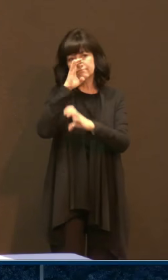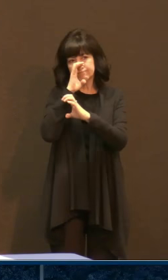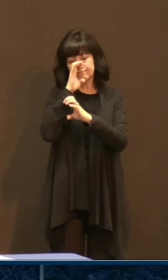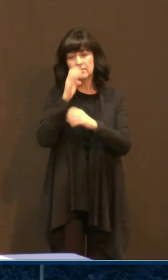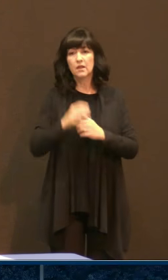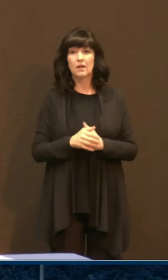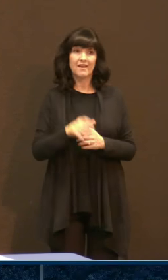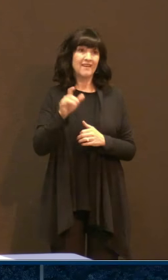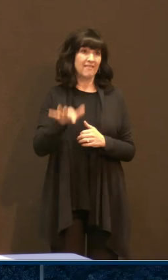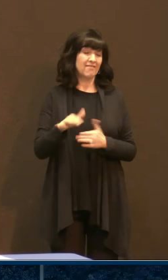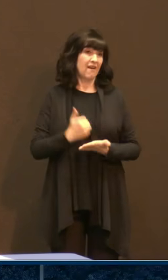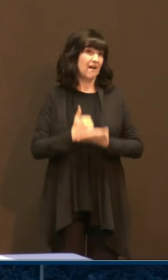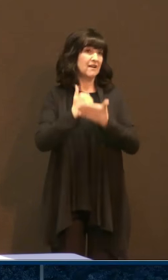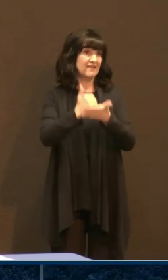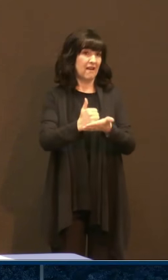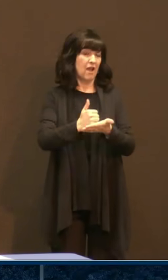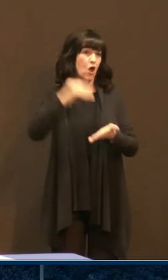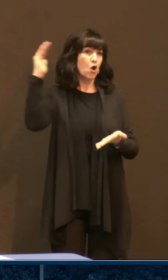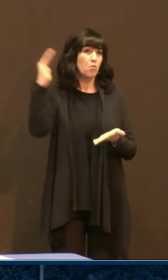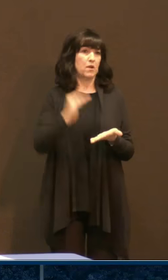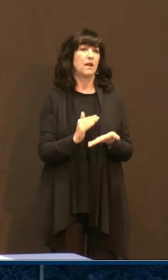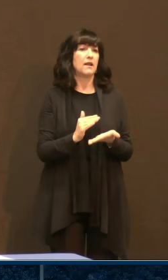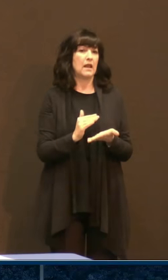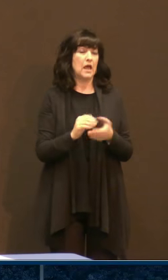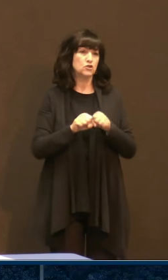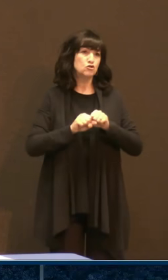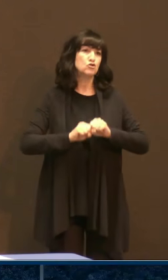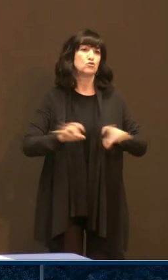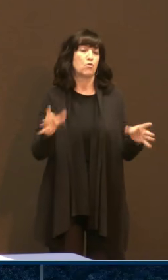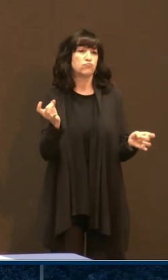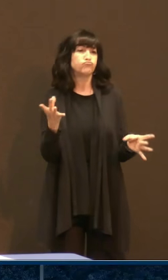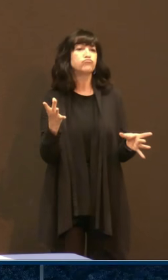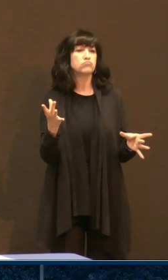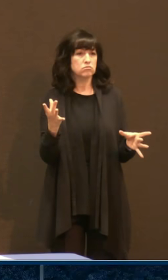of COVID-19 spread, particularly